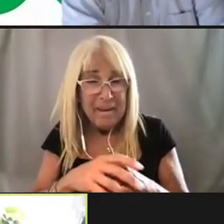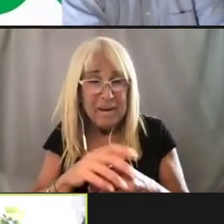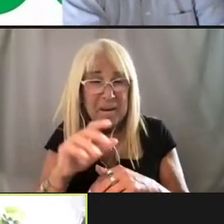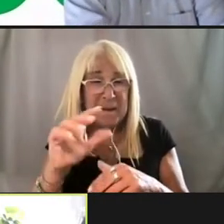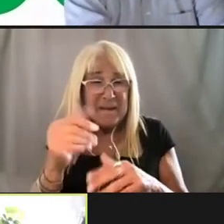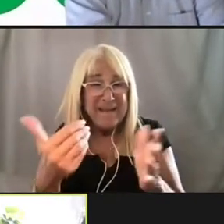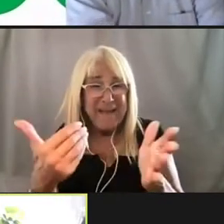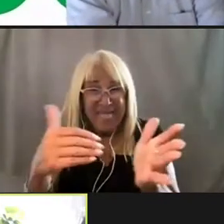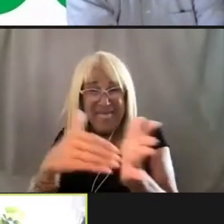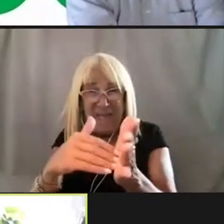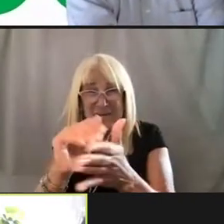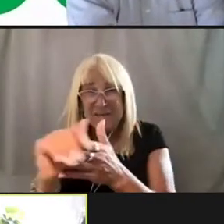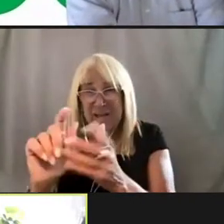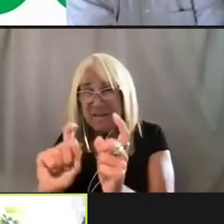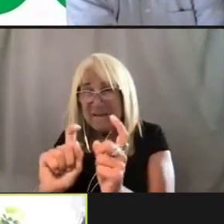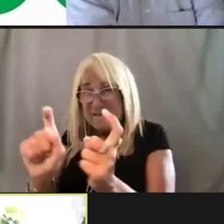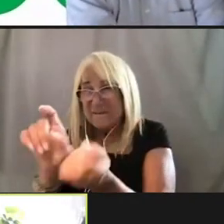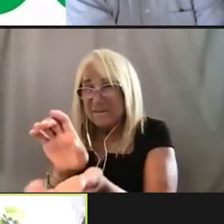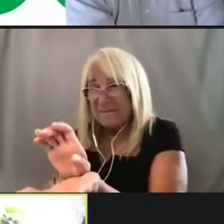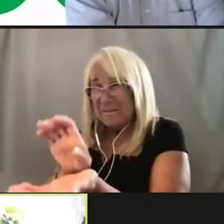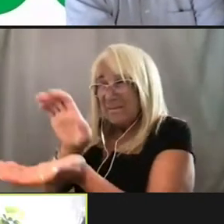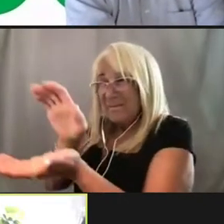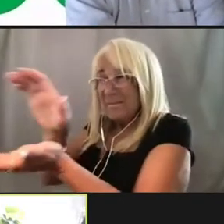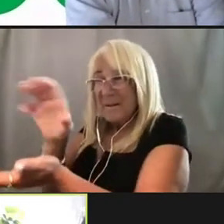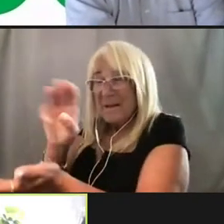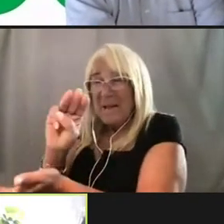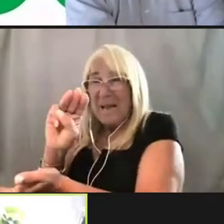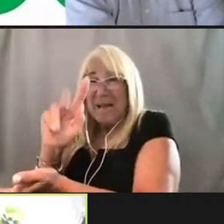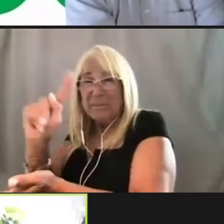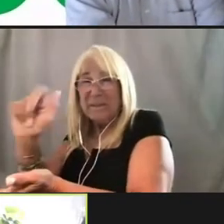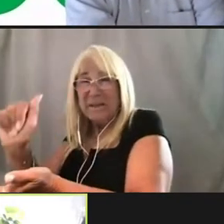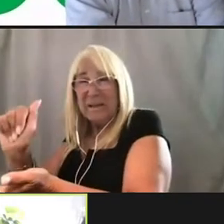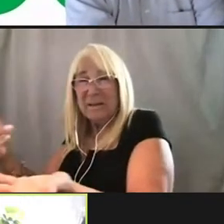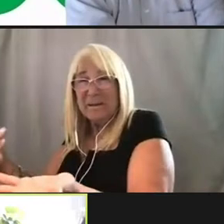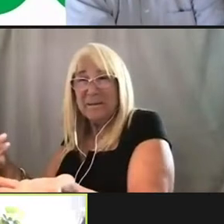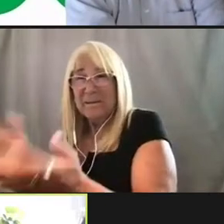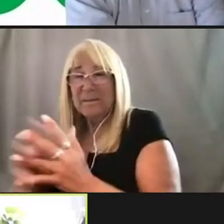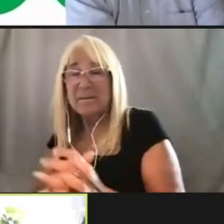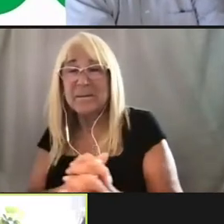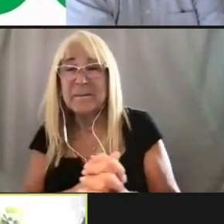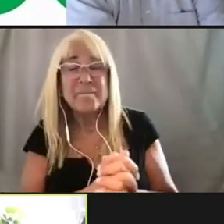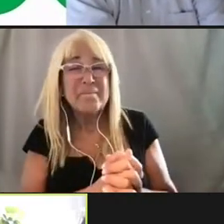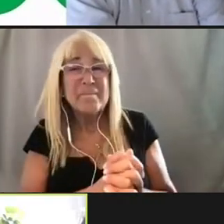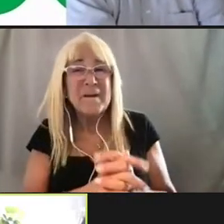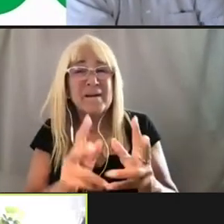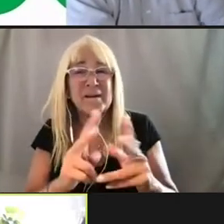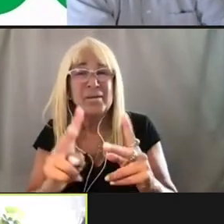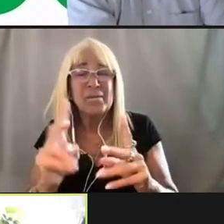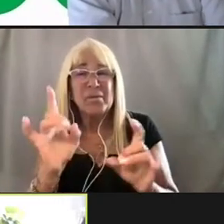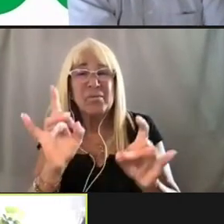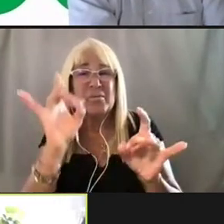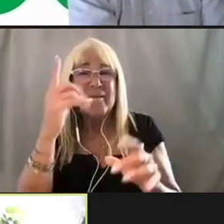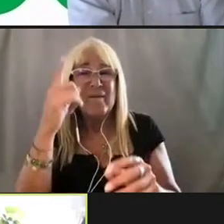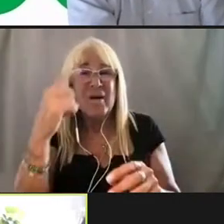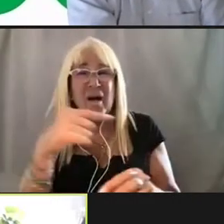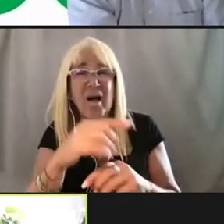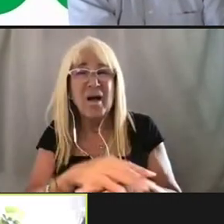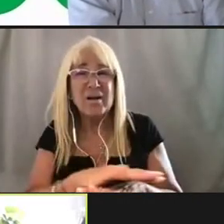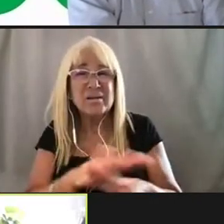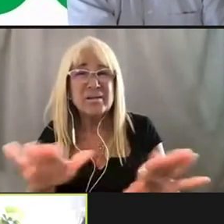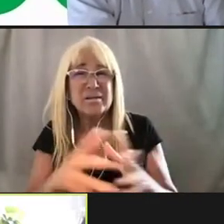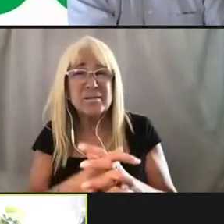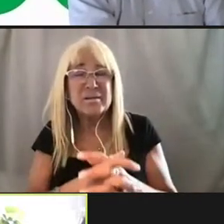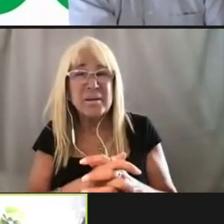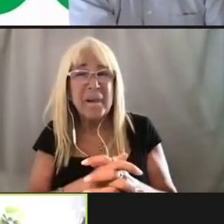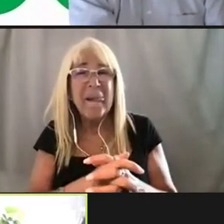end the NDA already so even a lot of fee is going to be very devastating for us so please consider it's only for us so we